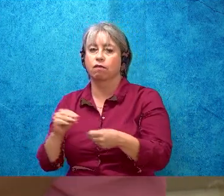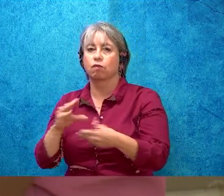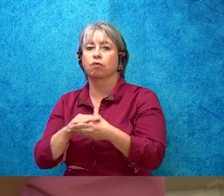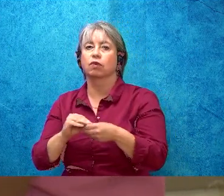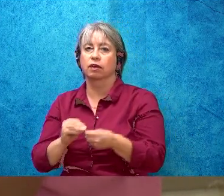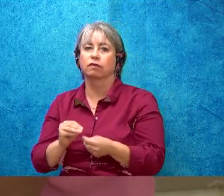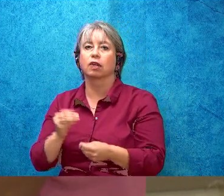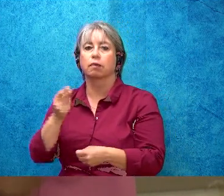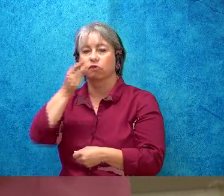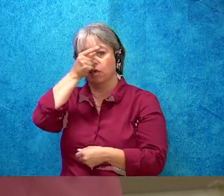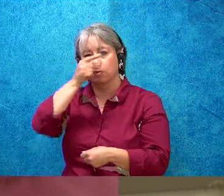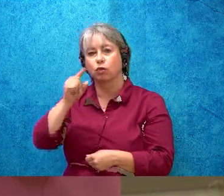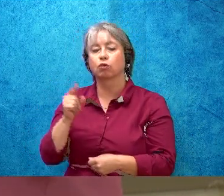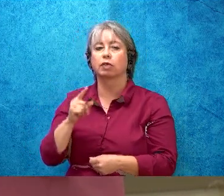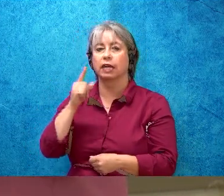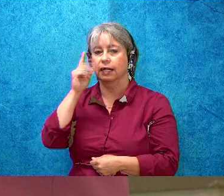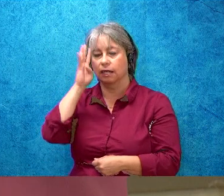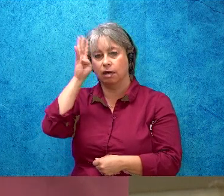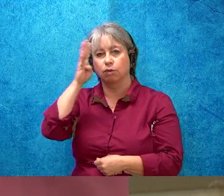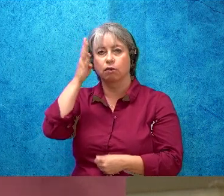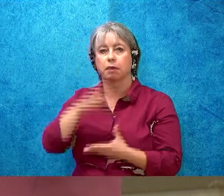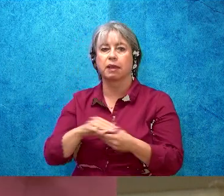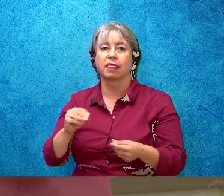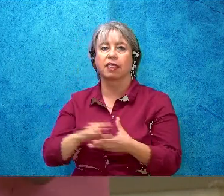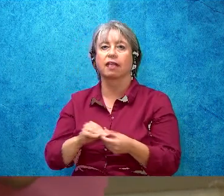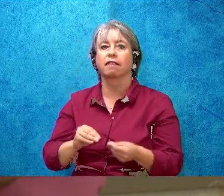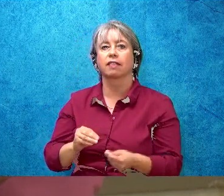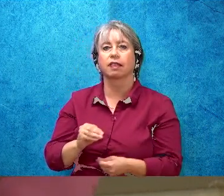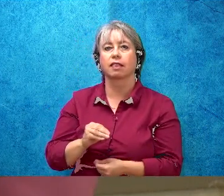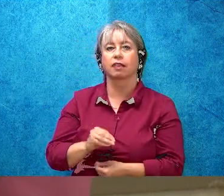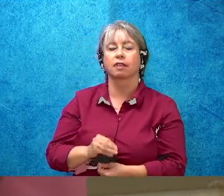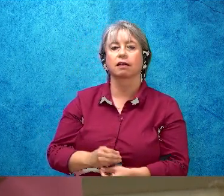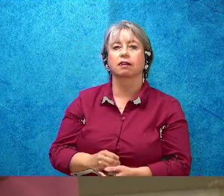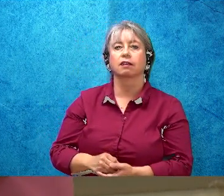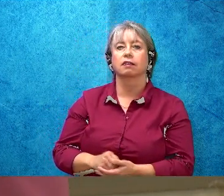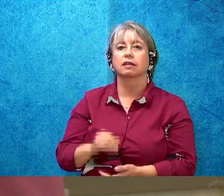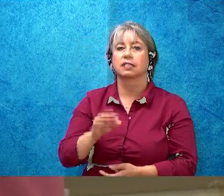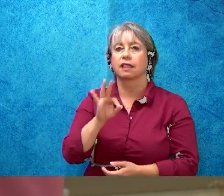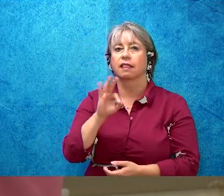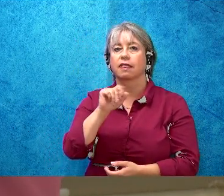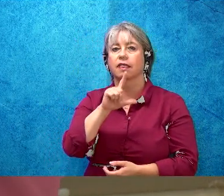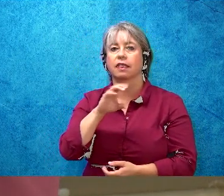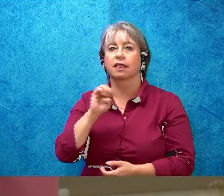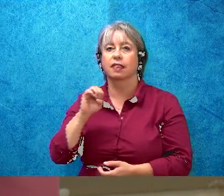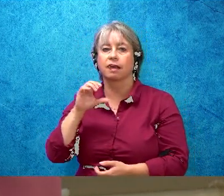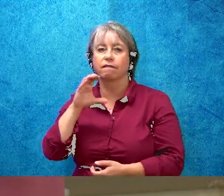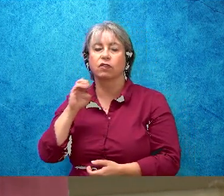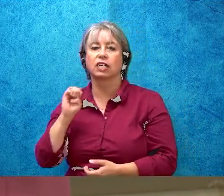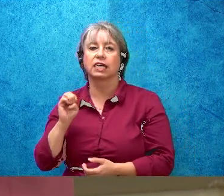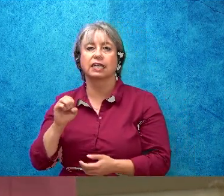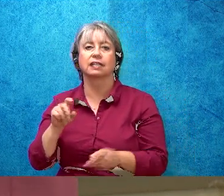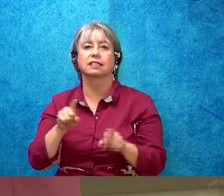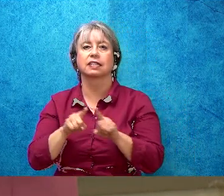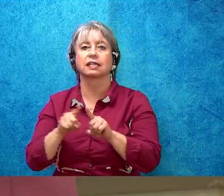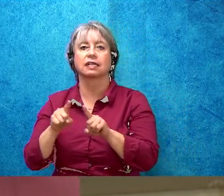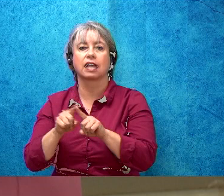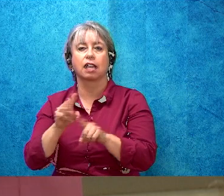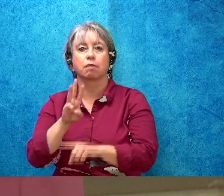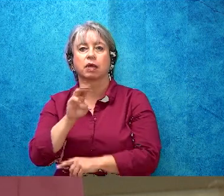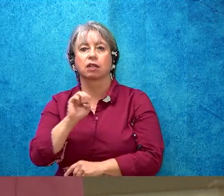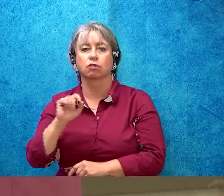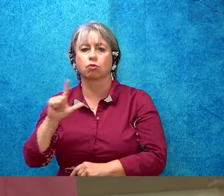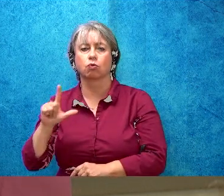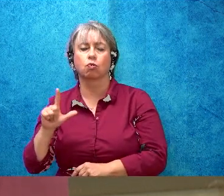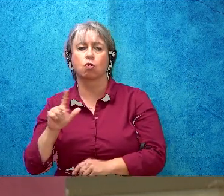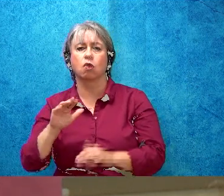Greek mythology. If you don't know what fleece is, it's pretty much the wool that's on there. So she's trying to figure out, how do I do that? How do I